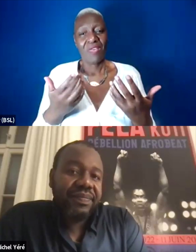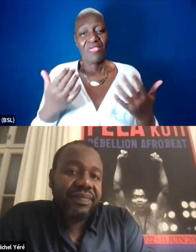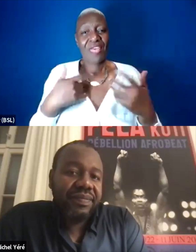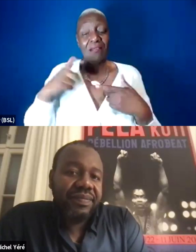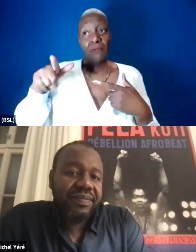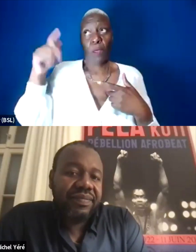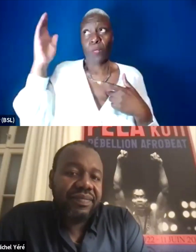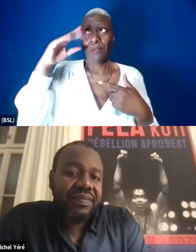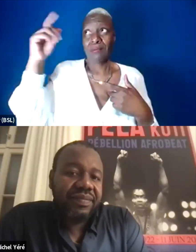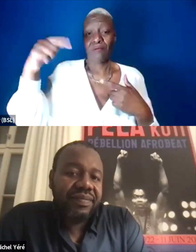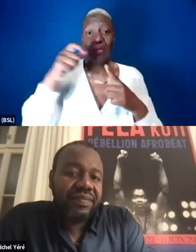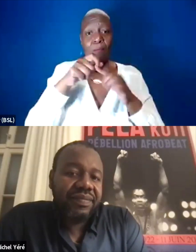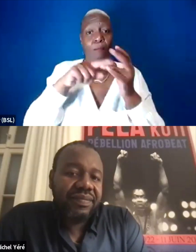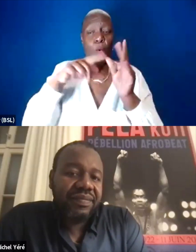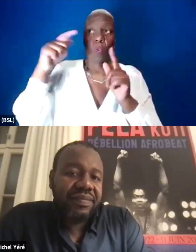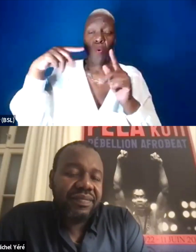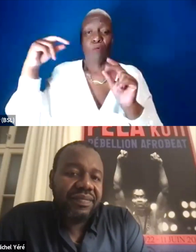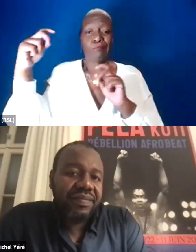other.